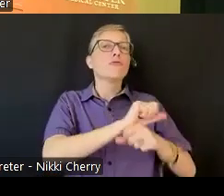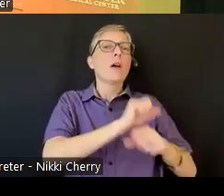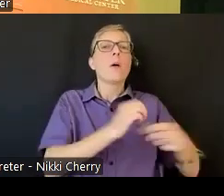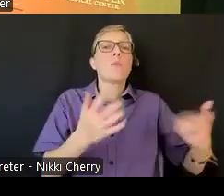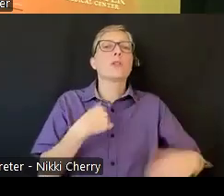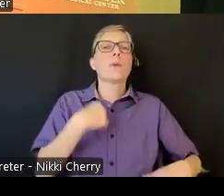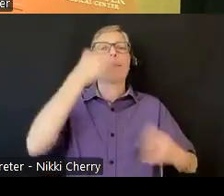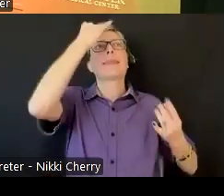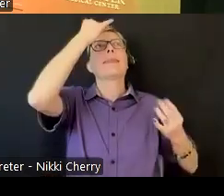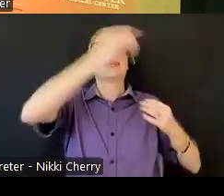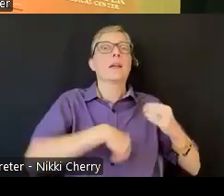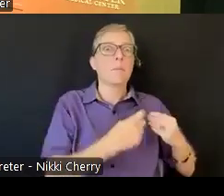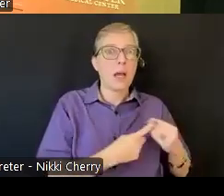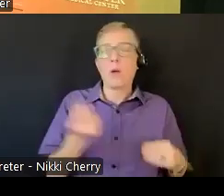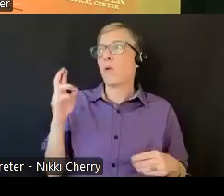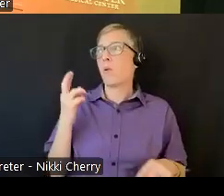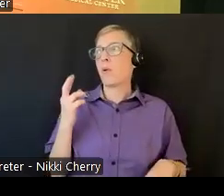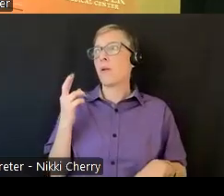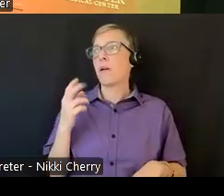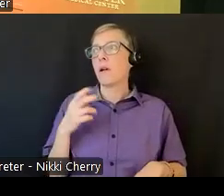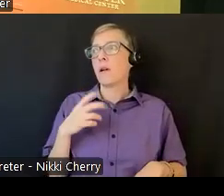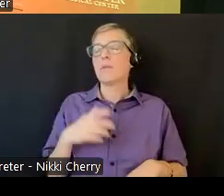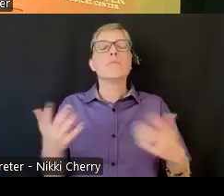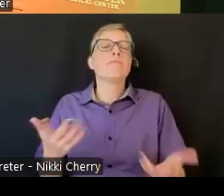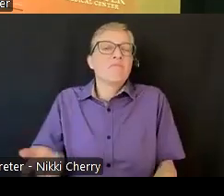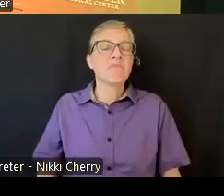about? I think about